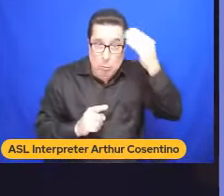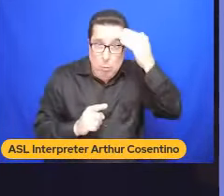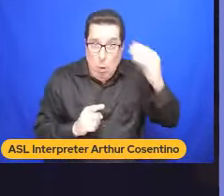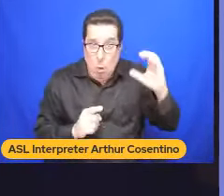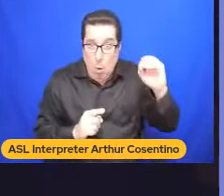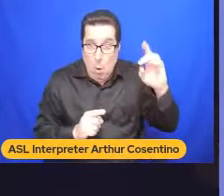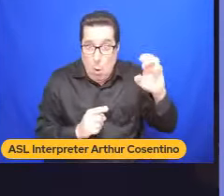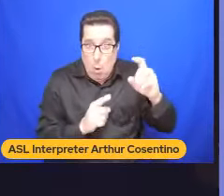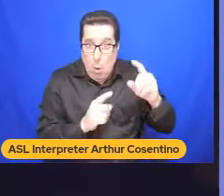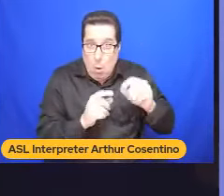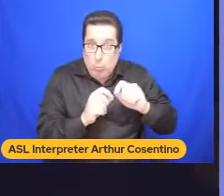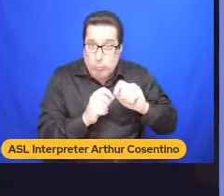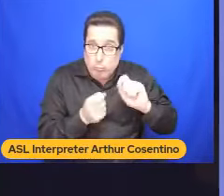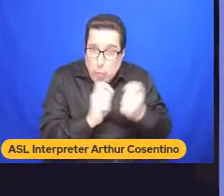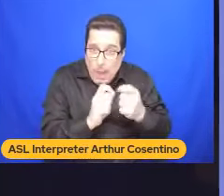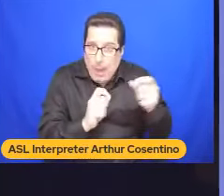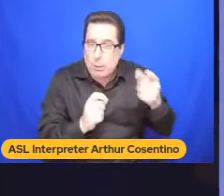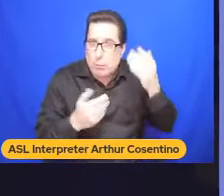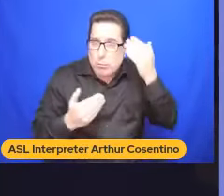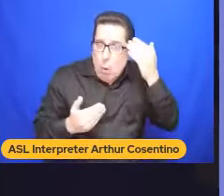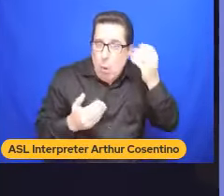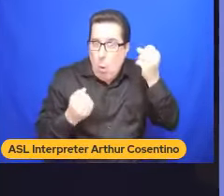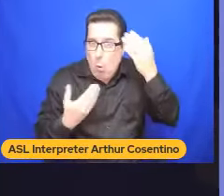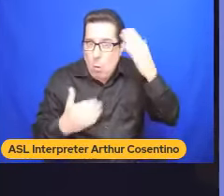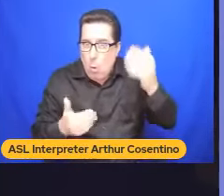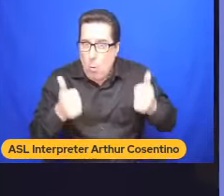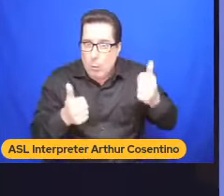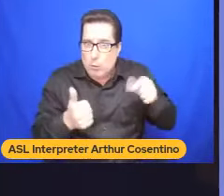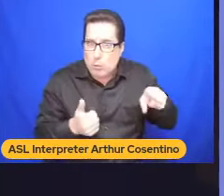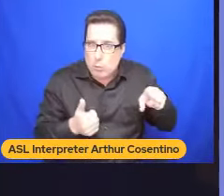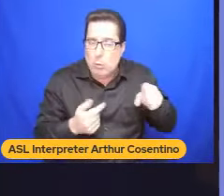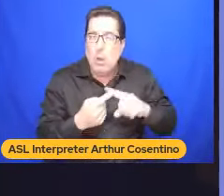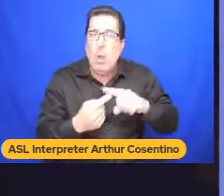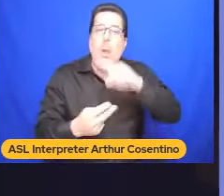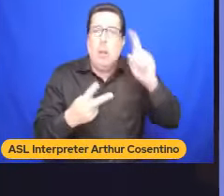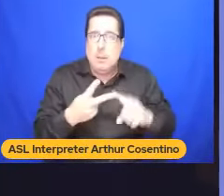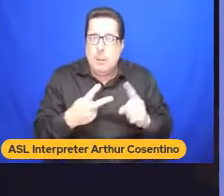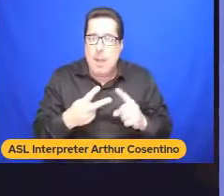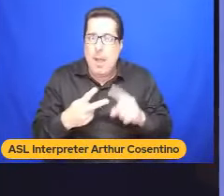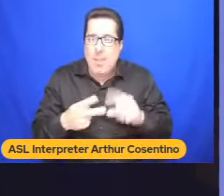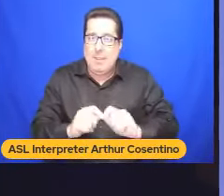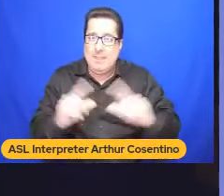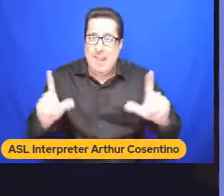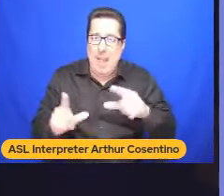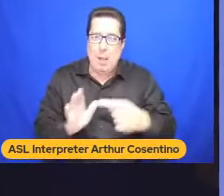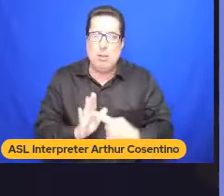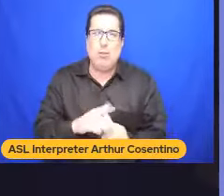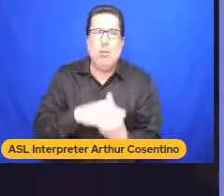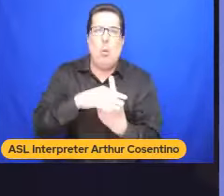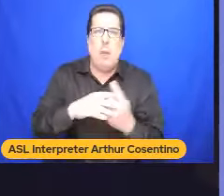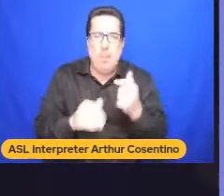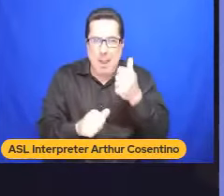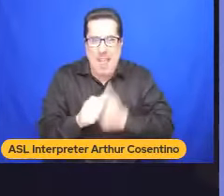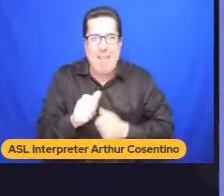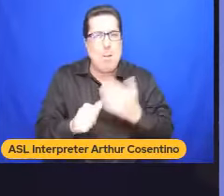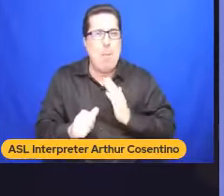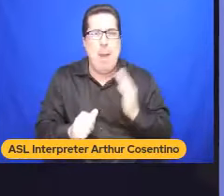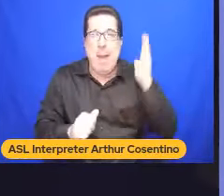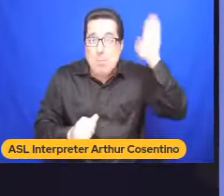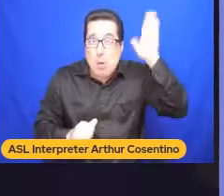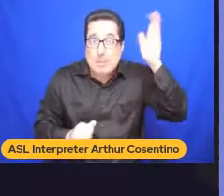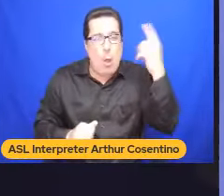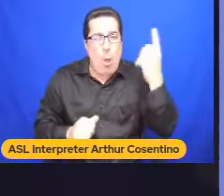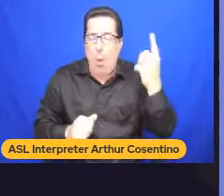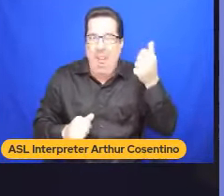changed. And then secondarily, I would submit, this is a slide that shows up in every one of my presentations wherever I go.